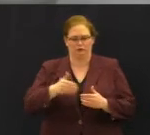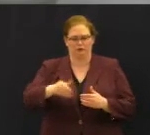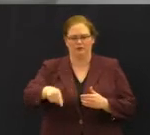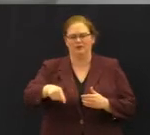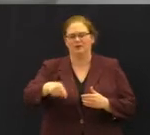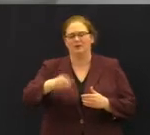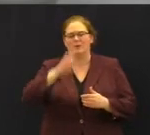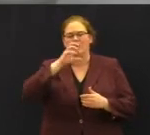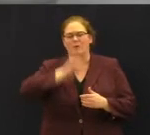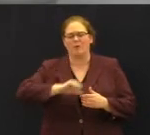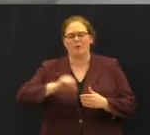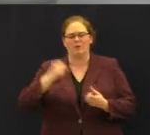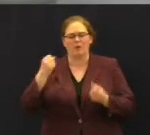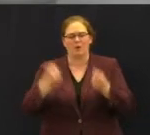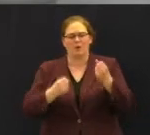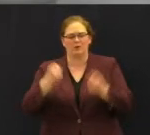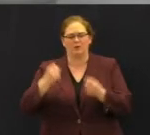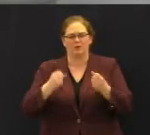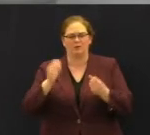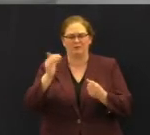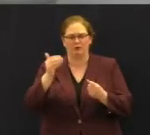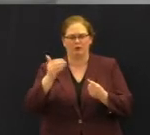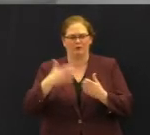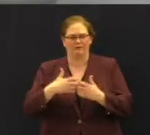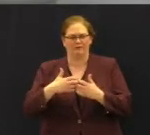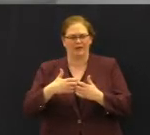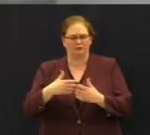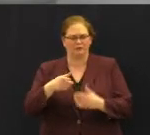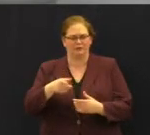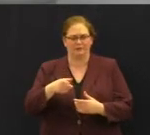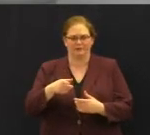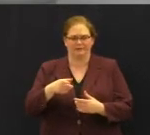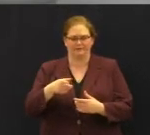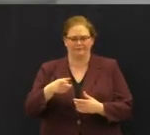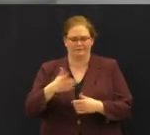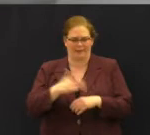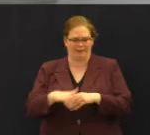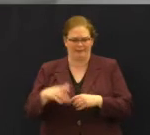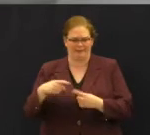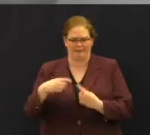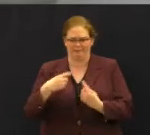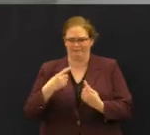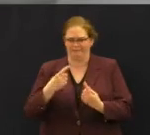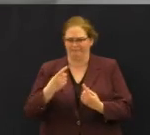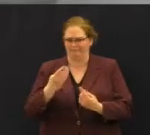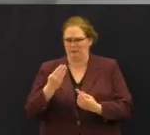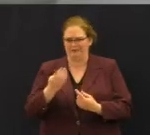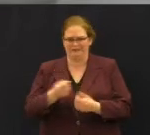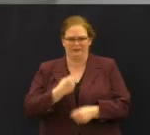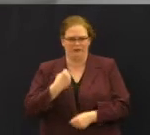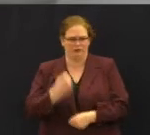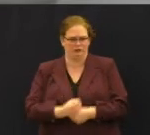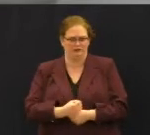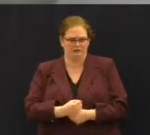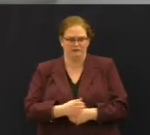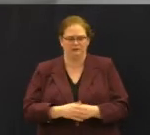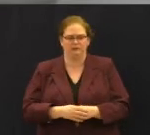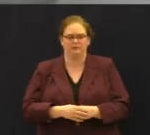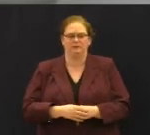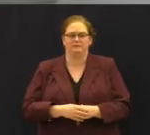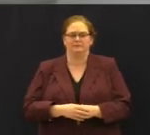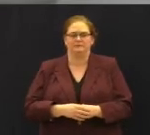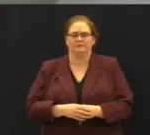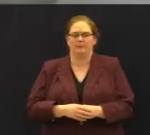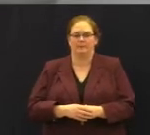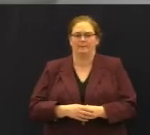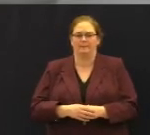old automotive mirror factory, and it's been vacant for the past 14 years. So this is